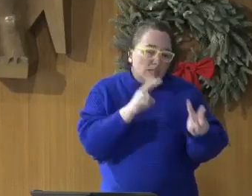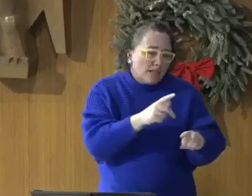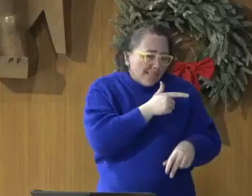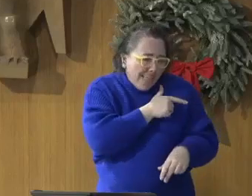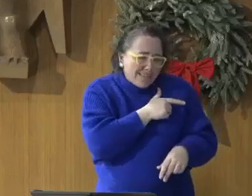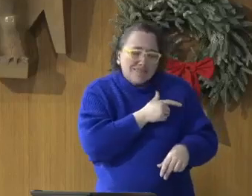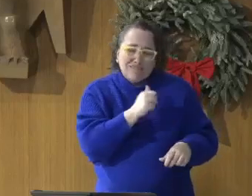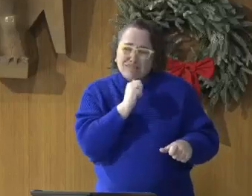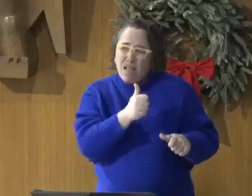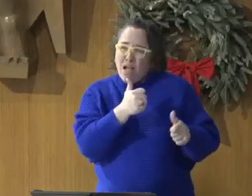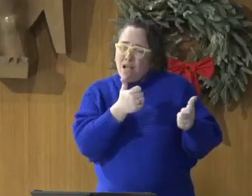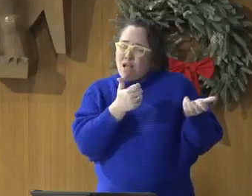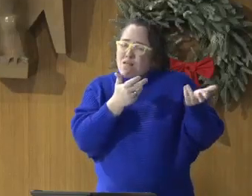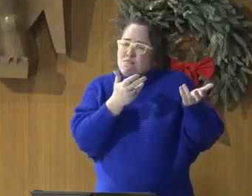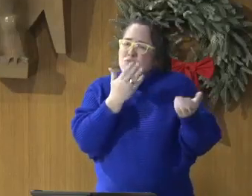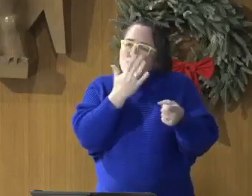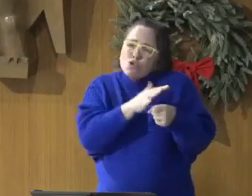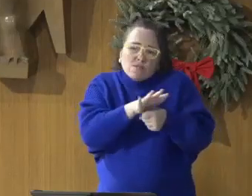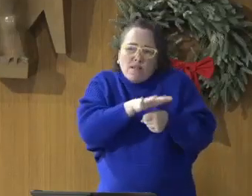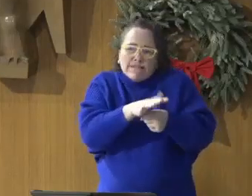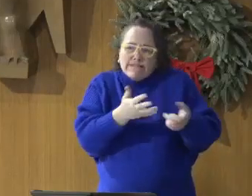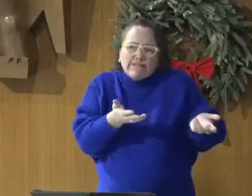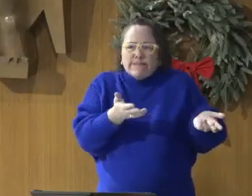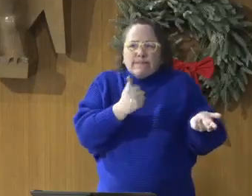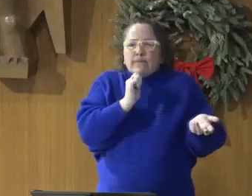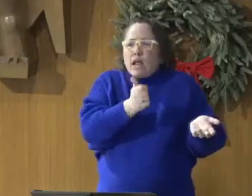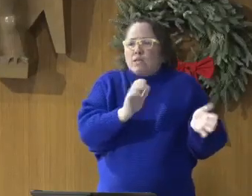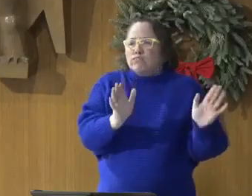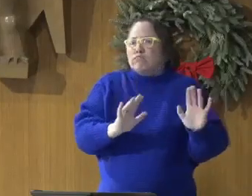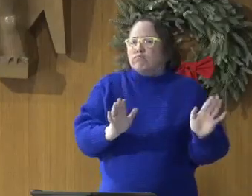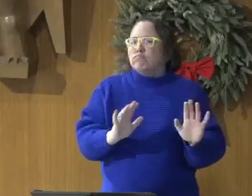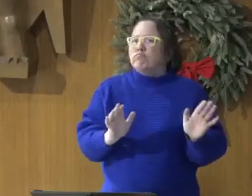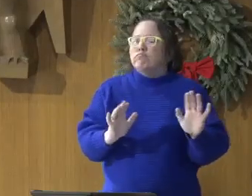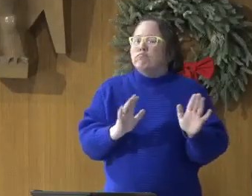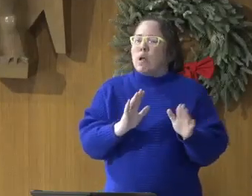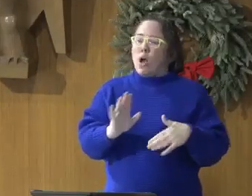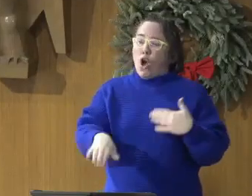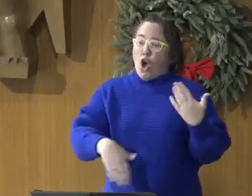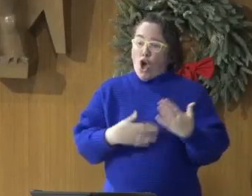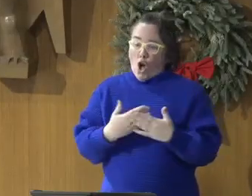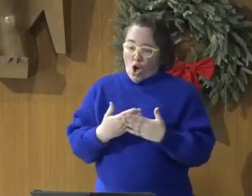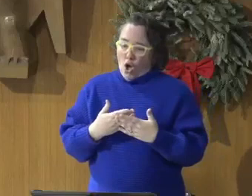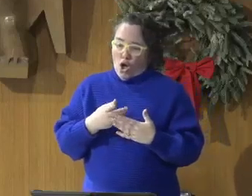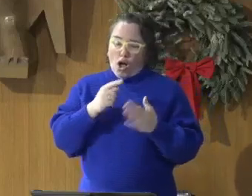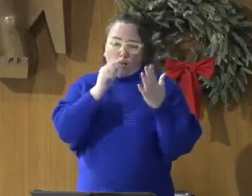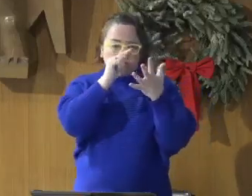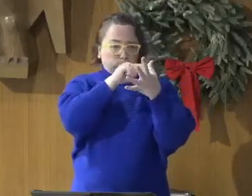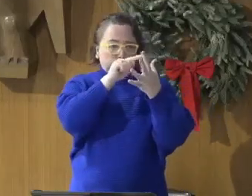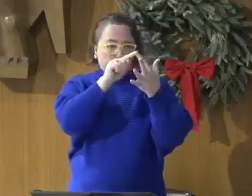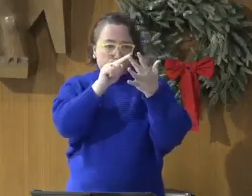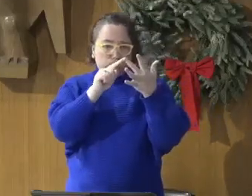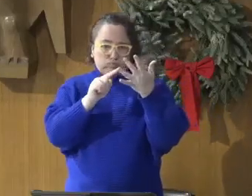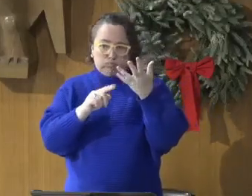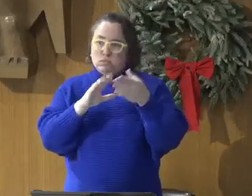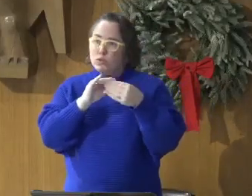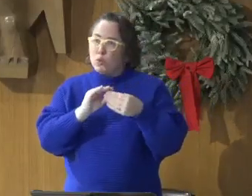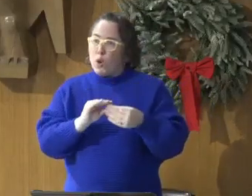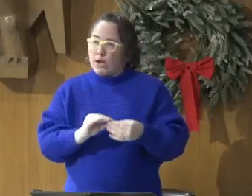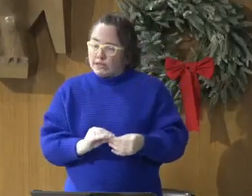or undeserving. In all of these interactions, humans saw humans